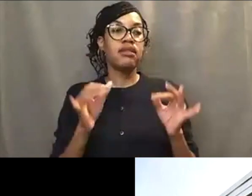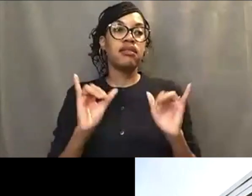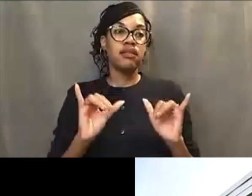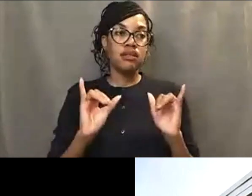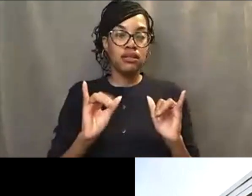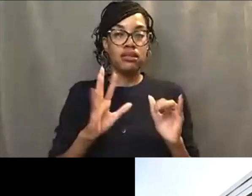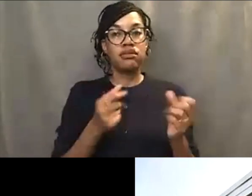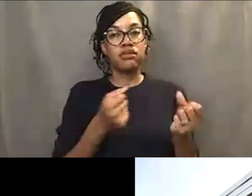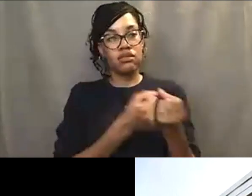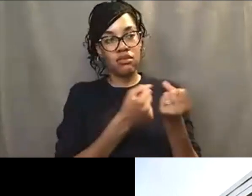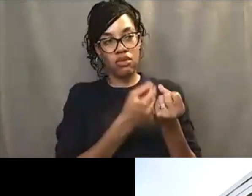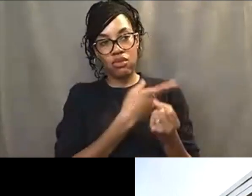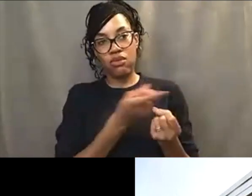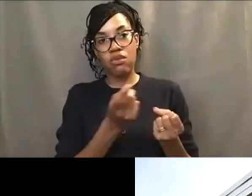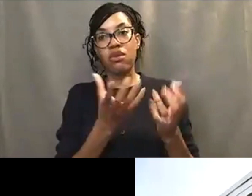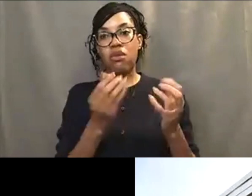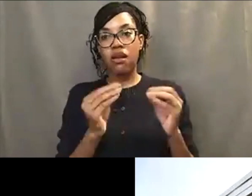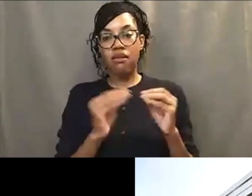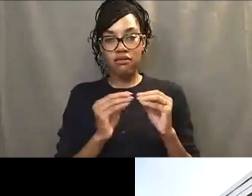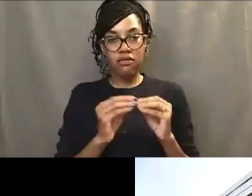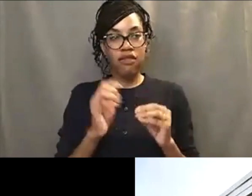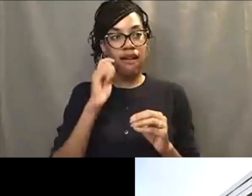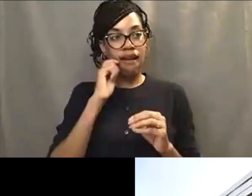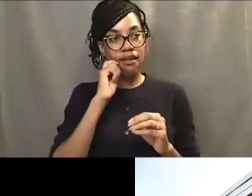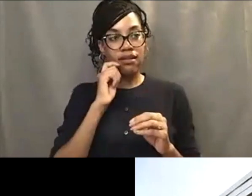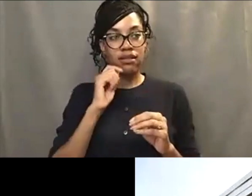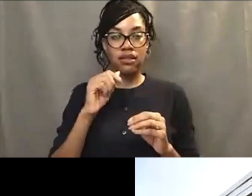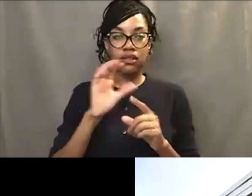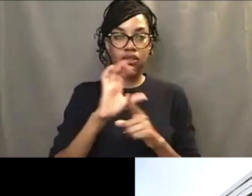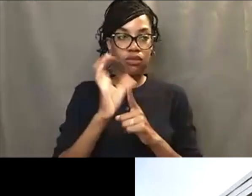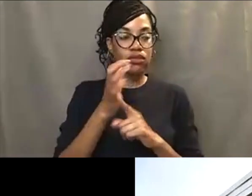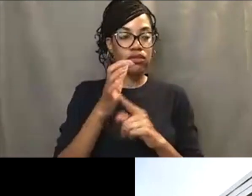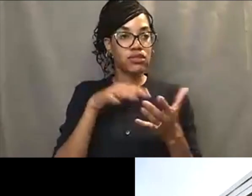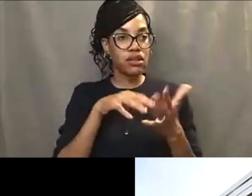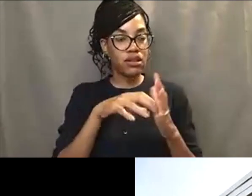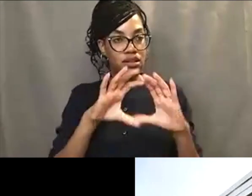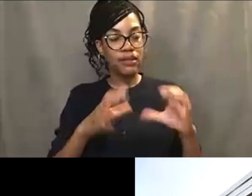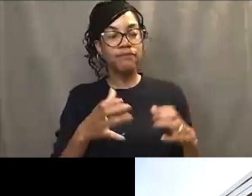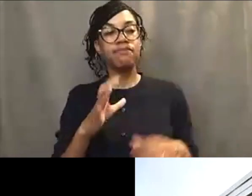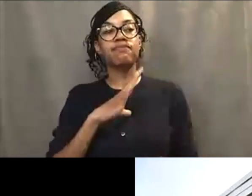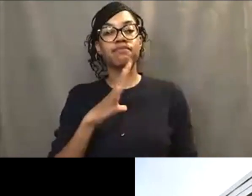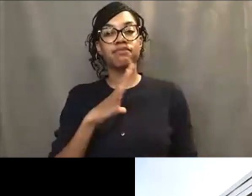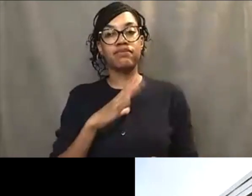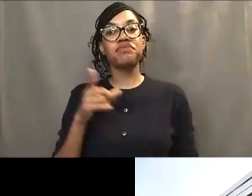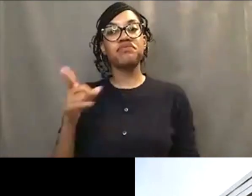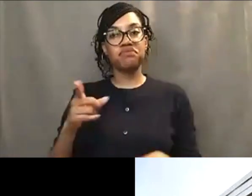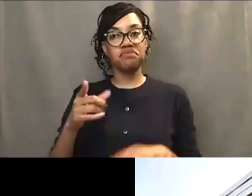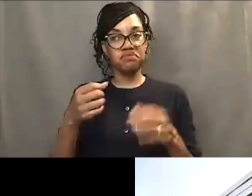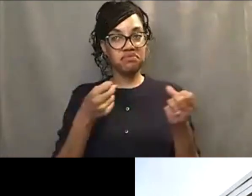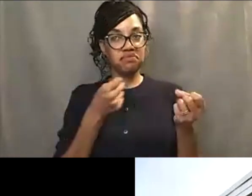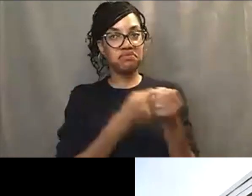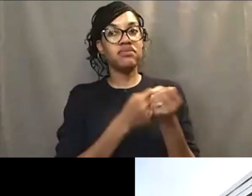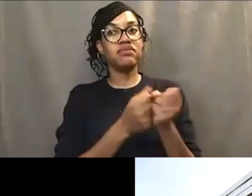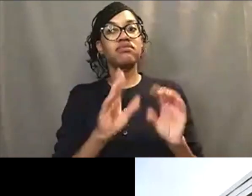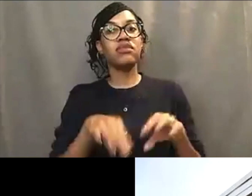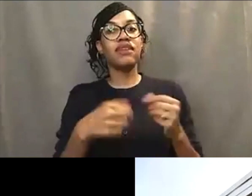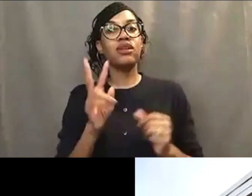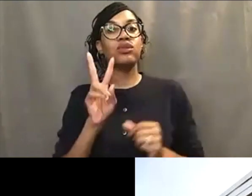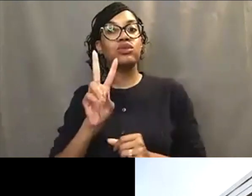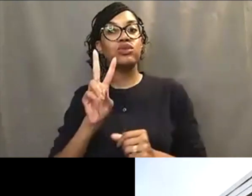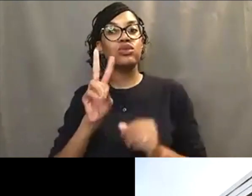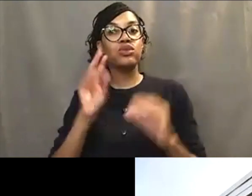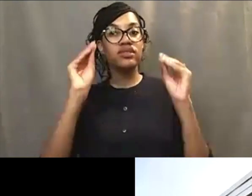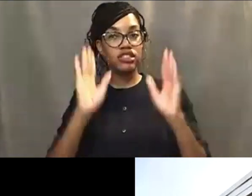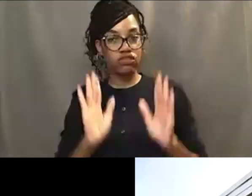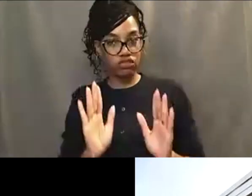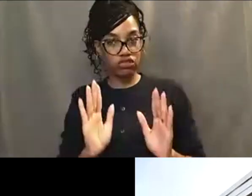courses. And it started with, I want to say, 2 teachers, and it has been expanded, I believe in the last